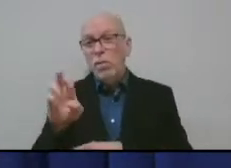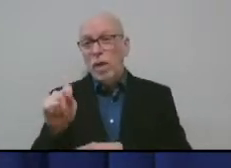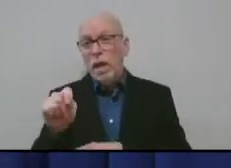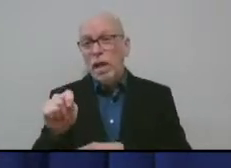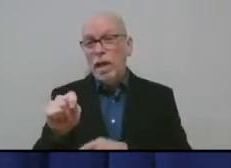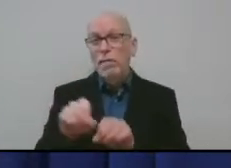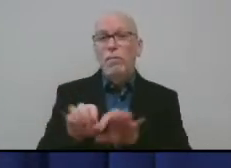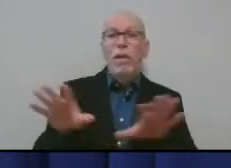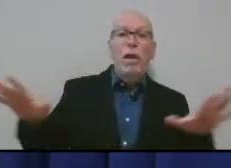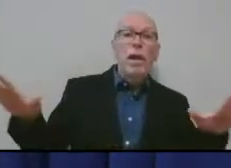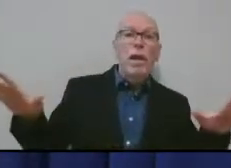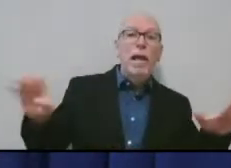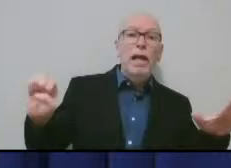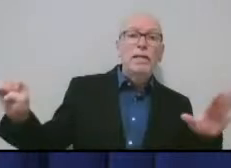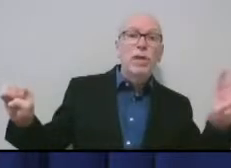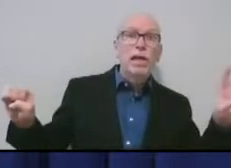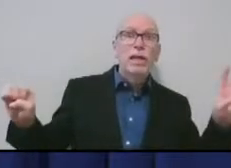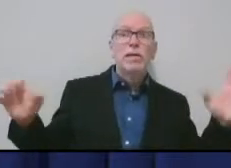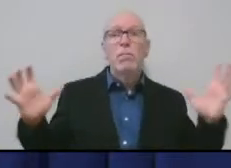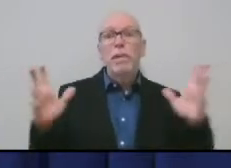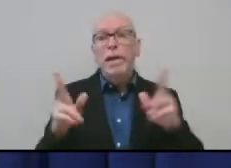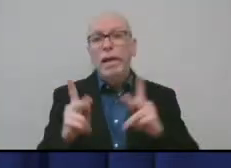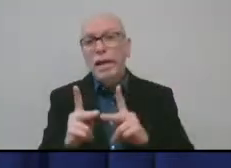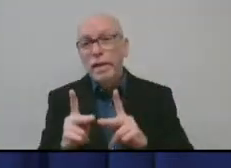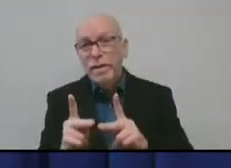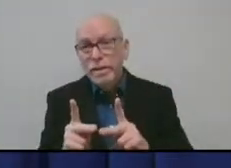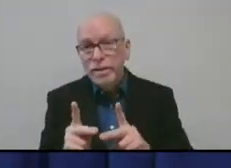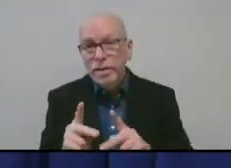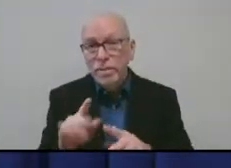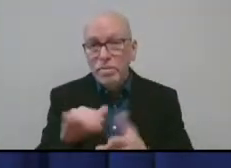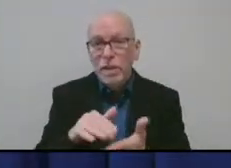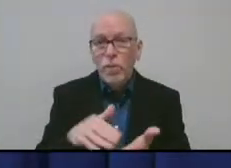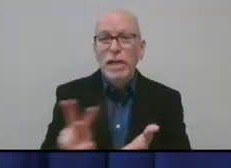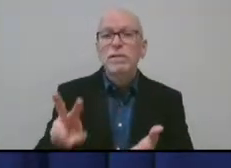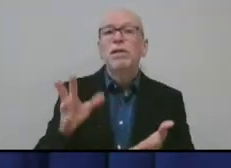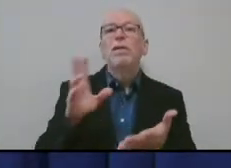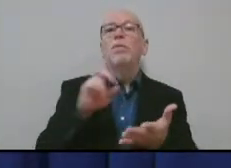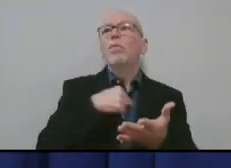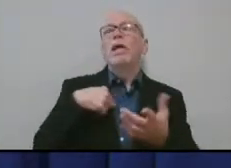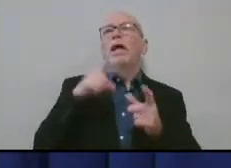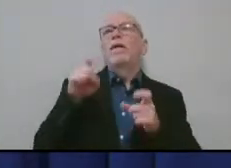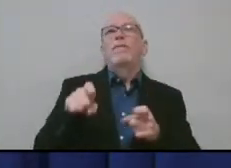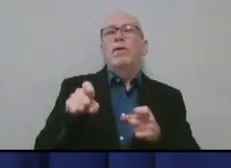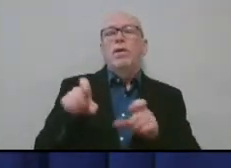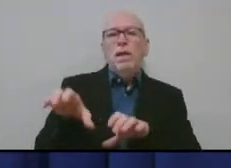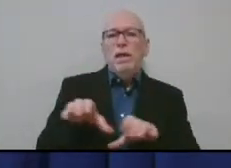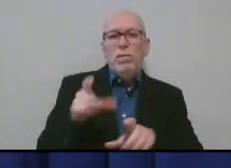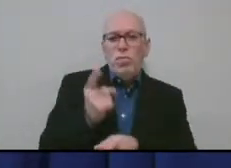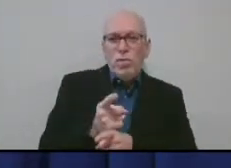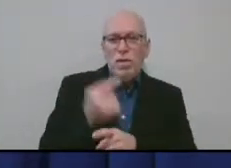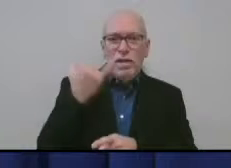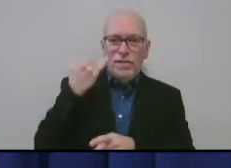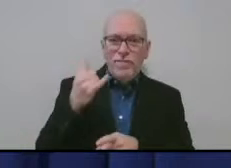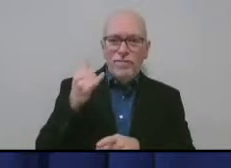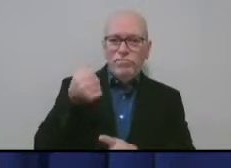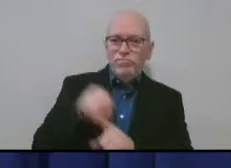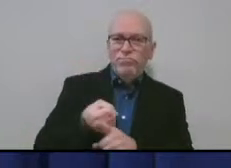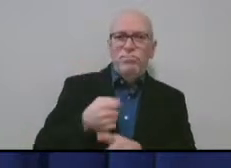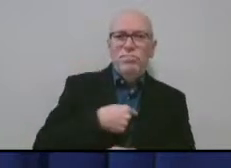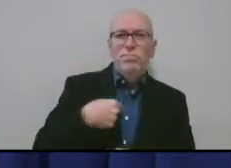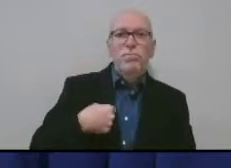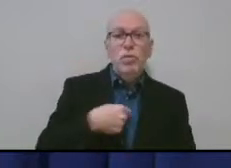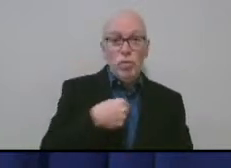back, you're right, Brandon. We've been here before, and we have to act accordingly when we're in the position that we're in. We took a